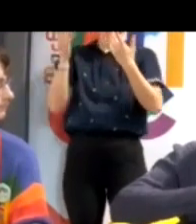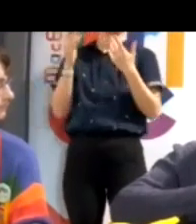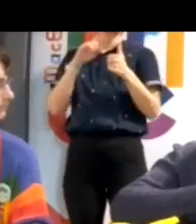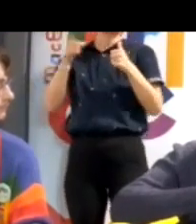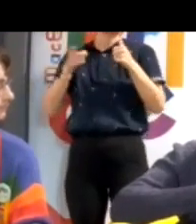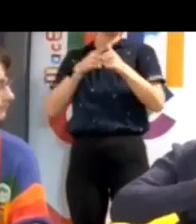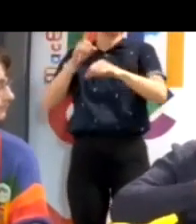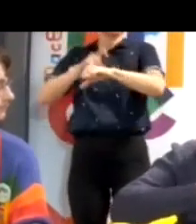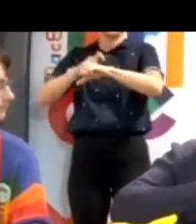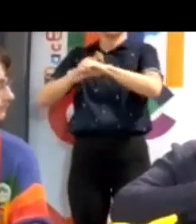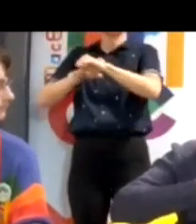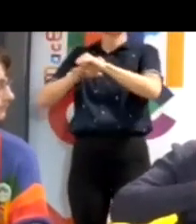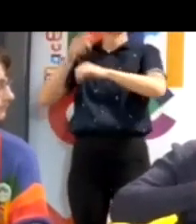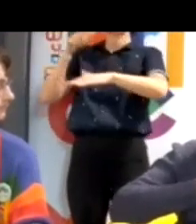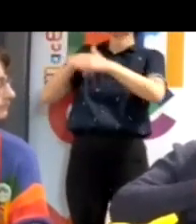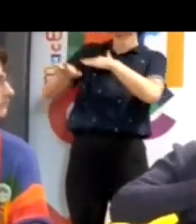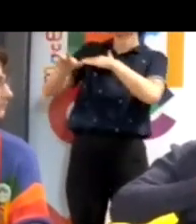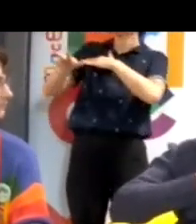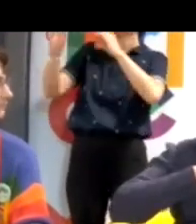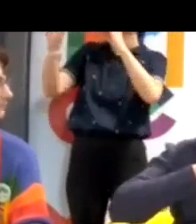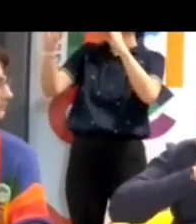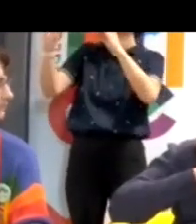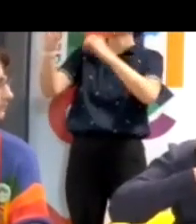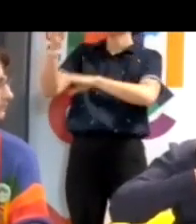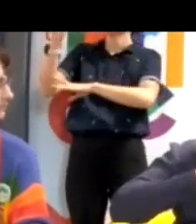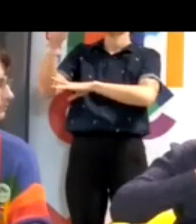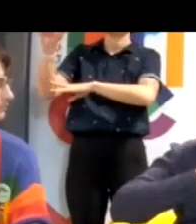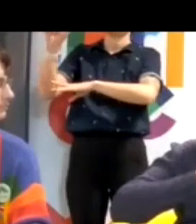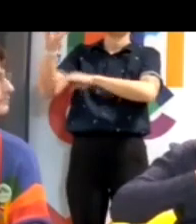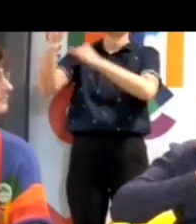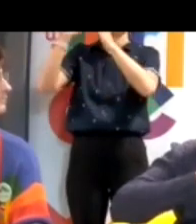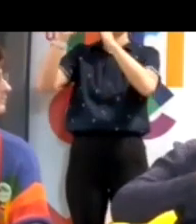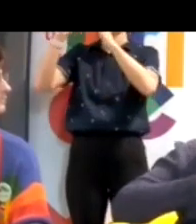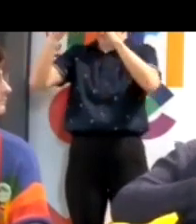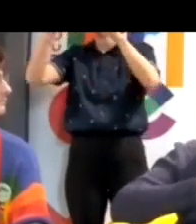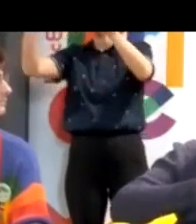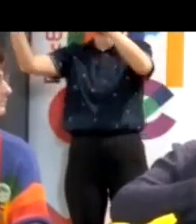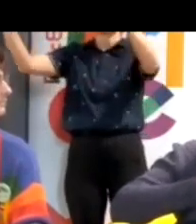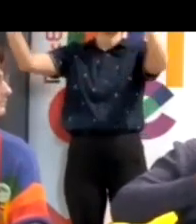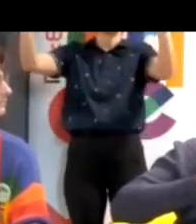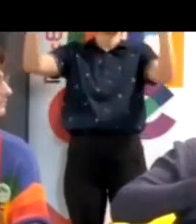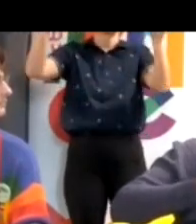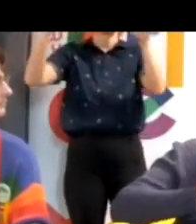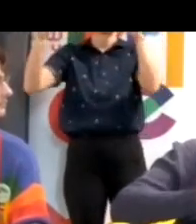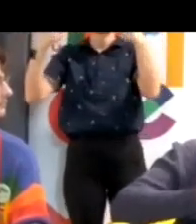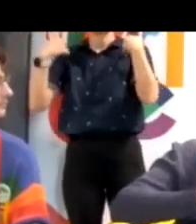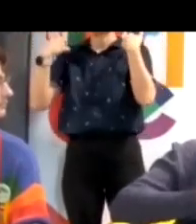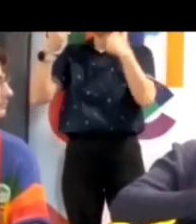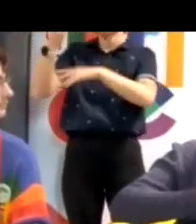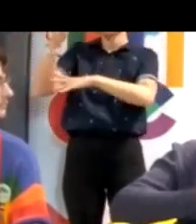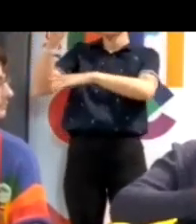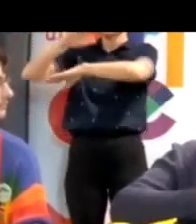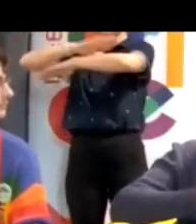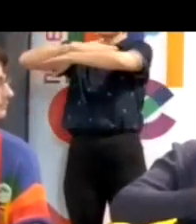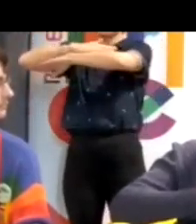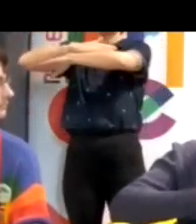that I walked in, there were no gay bars at that point. There were a few gay tables in otherwise straight bars, and walking